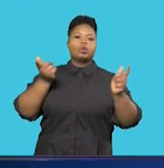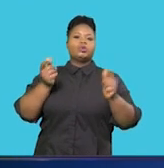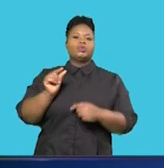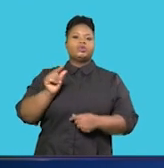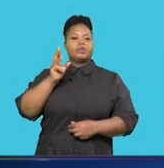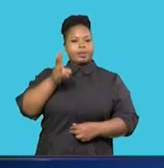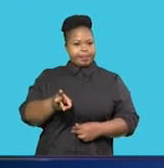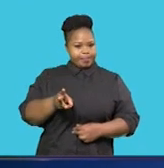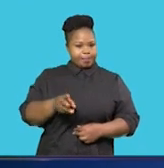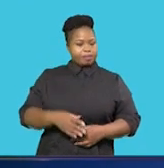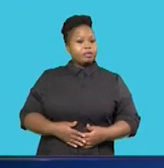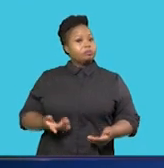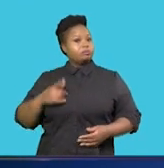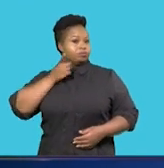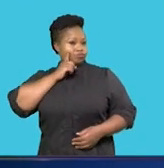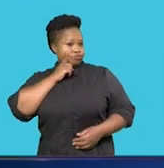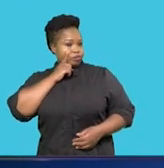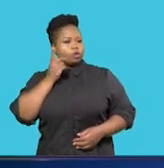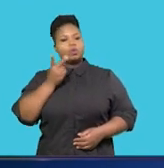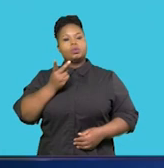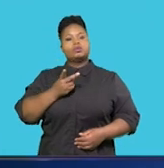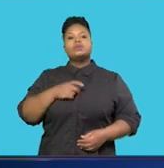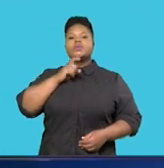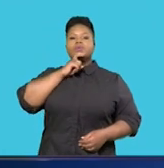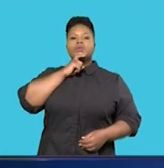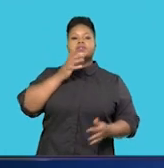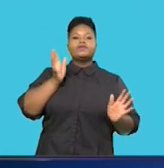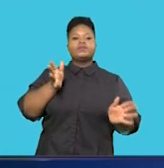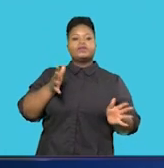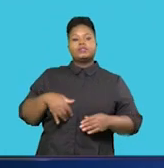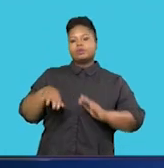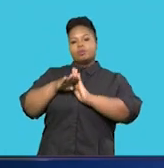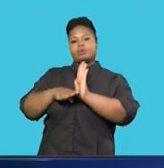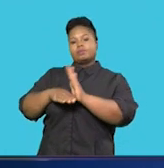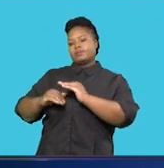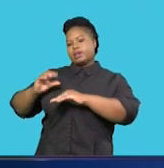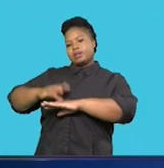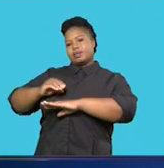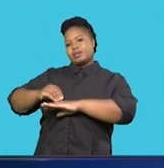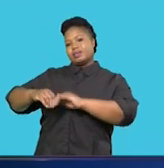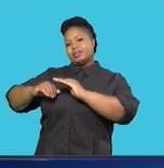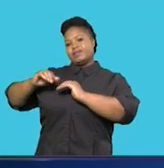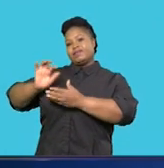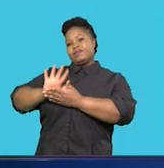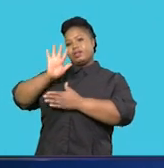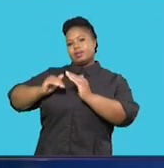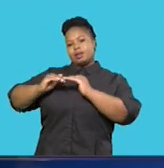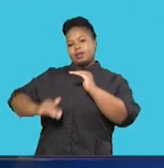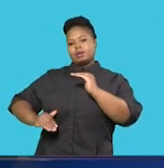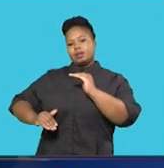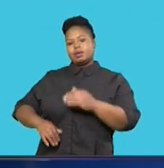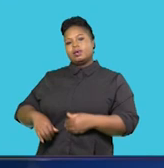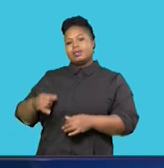very soon. If you check also, we also used a program of under 15 girls inter-LFA